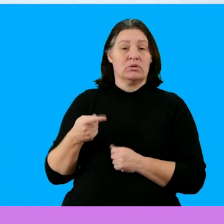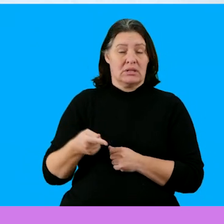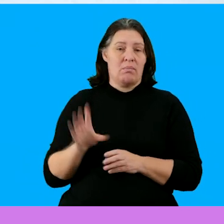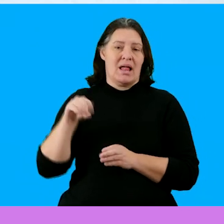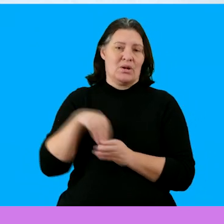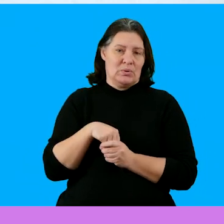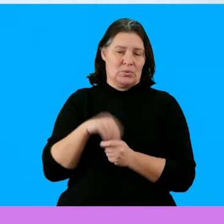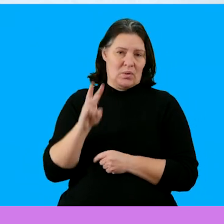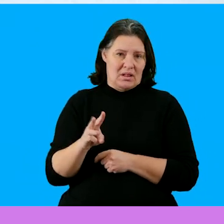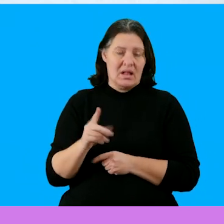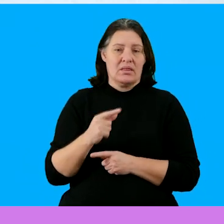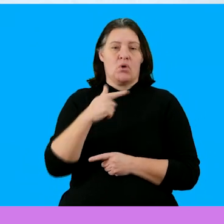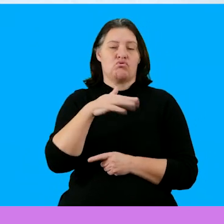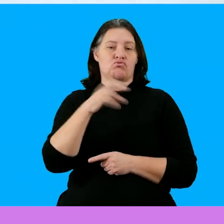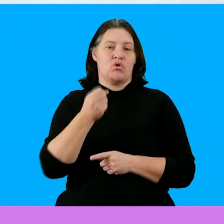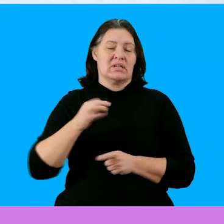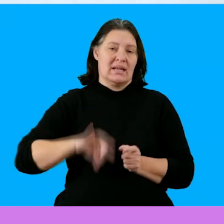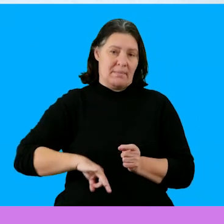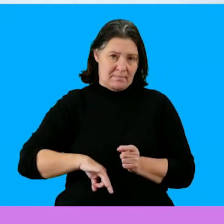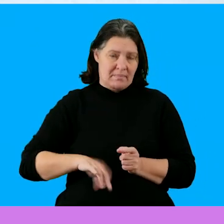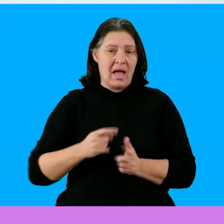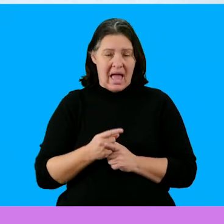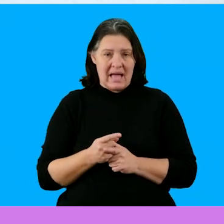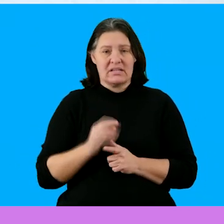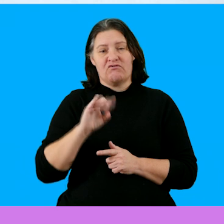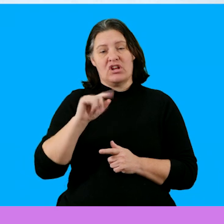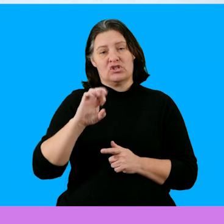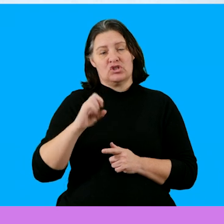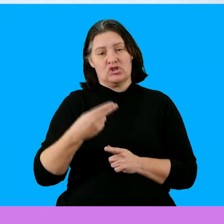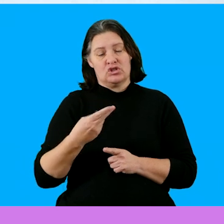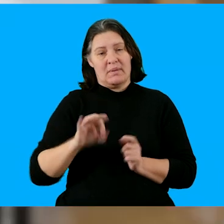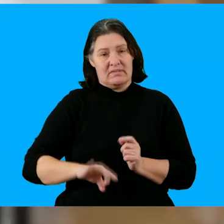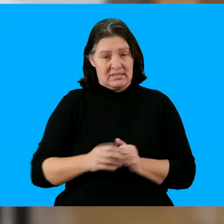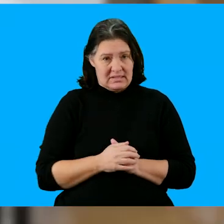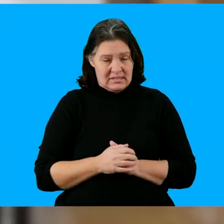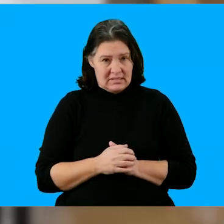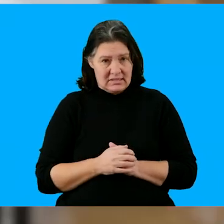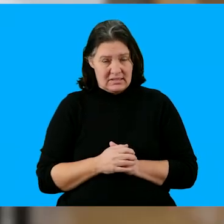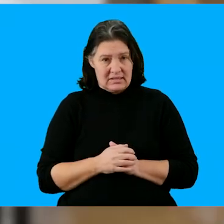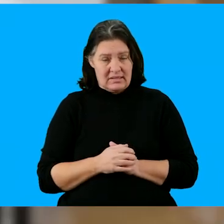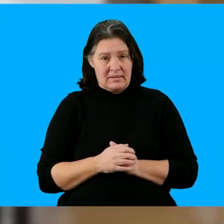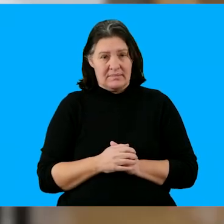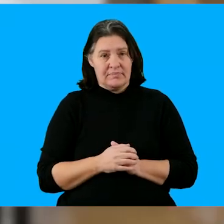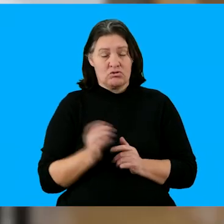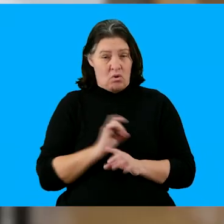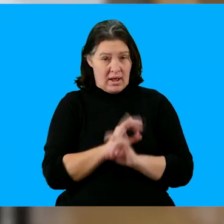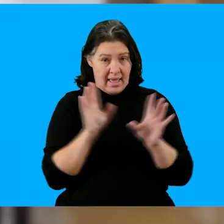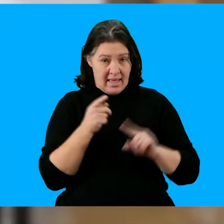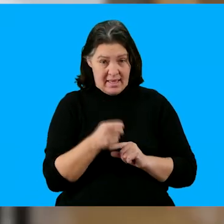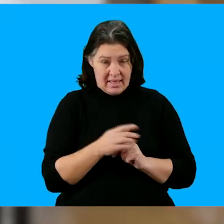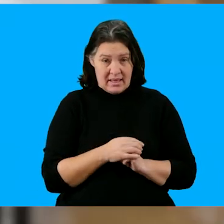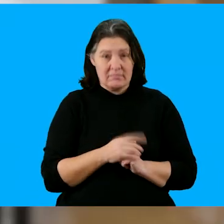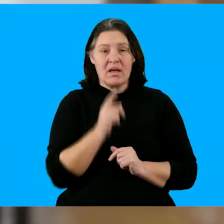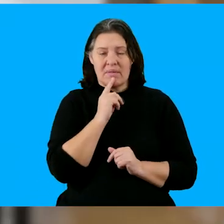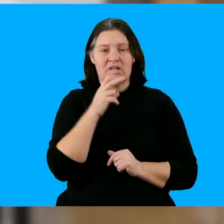the amount will be included in the gross income as a fringe benefit. Okay? So, guys, I hope that's all clear